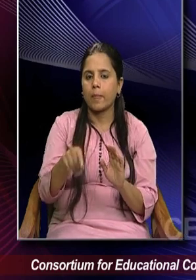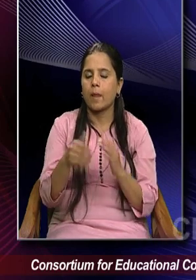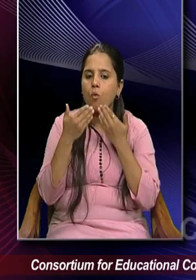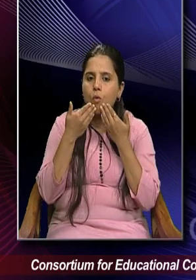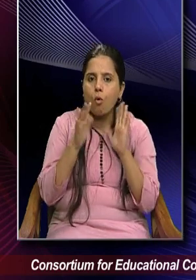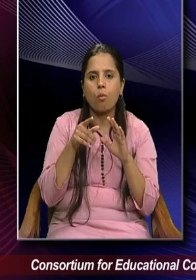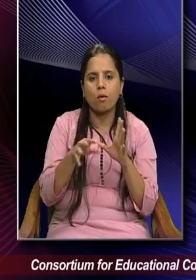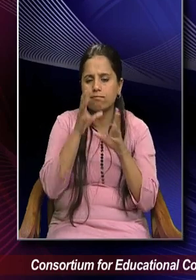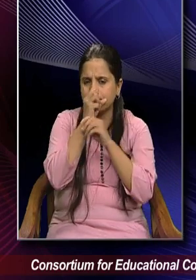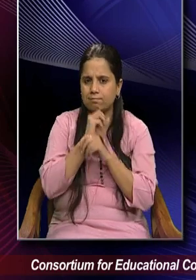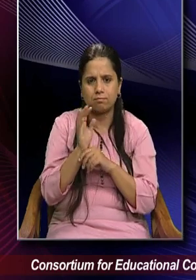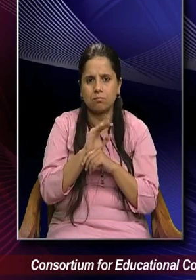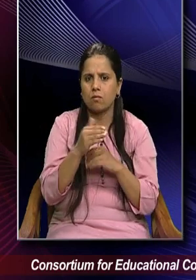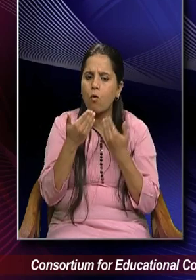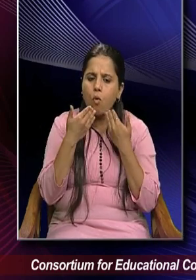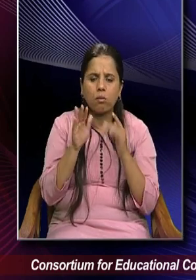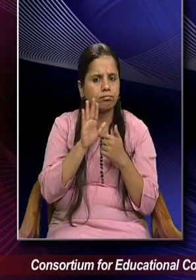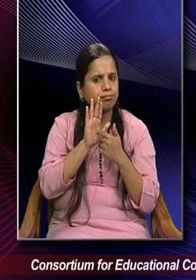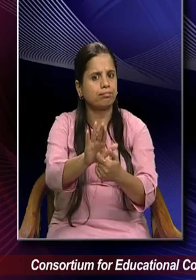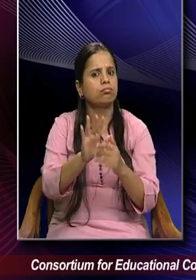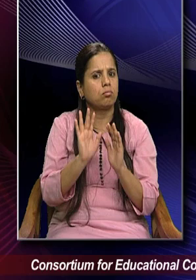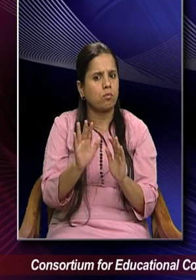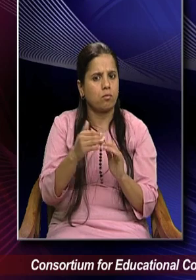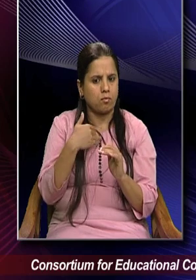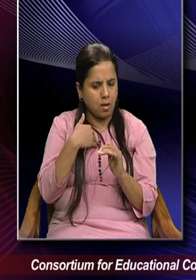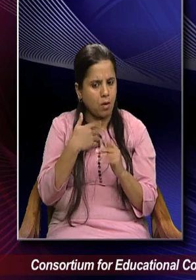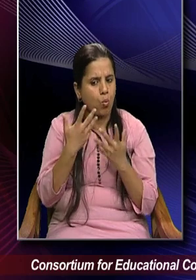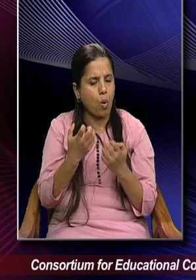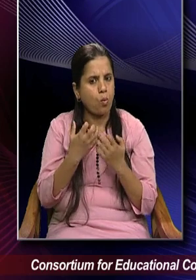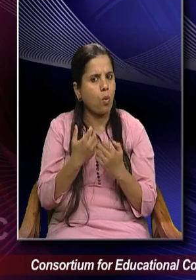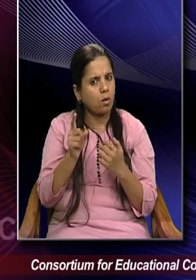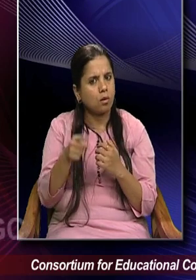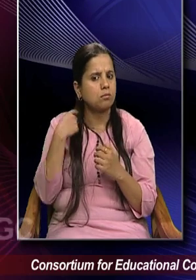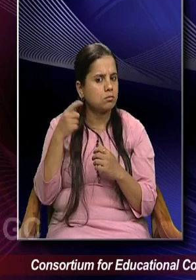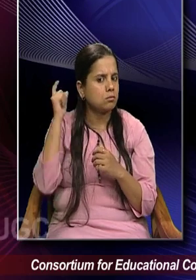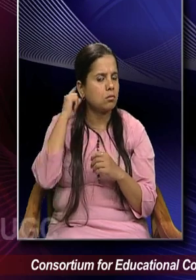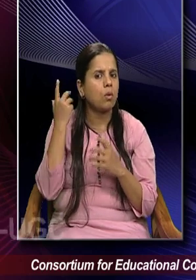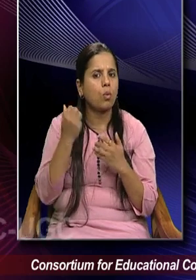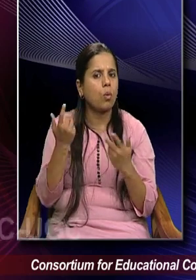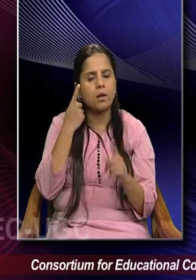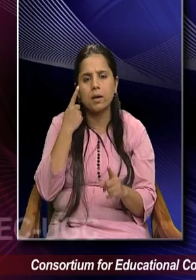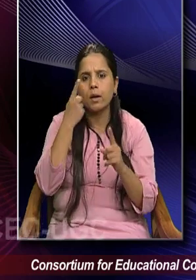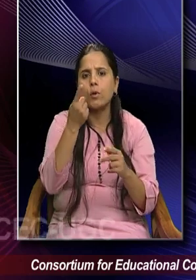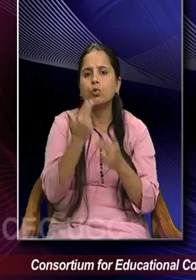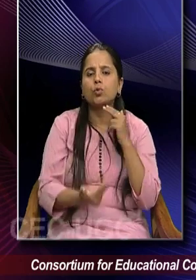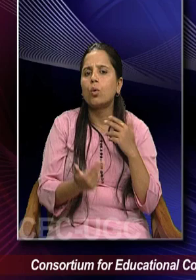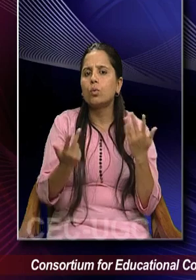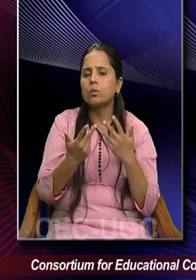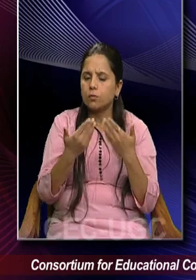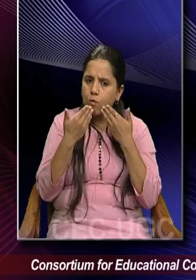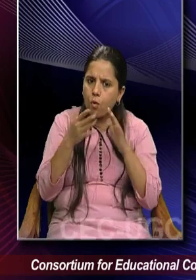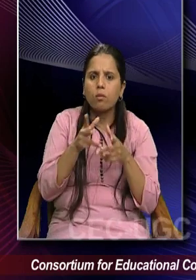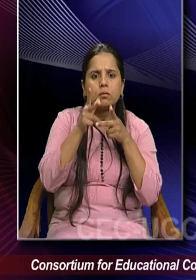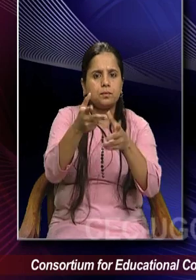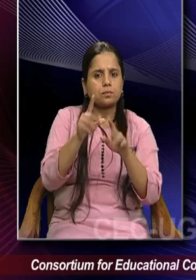transparency. Be upfront about your intentions, the purpose of your story, and